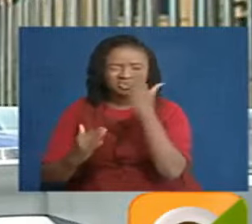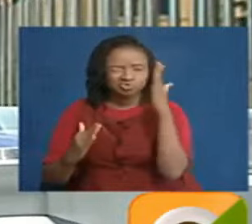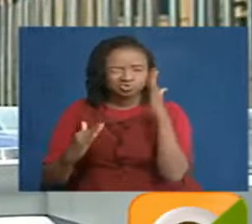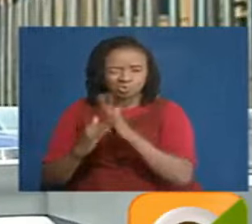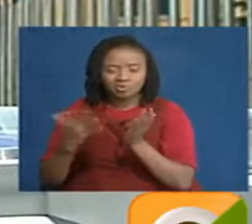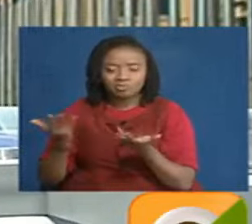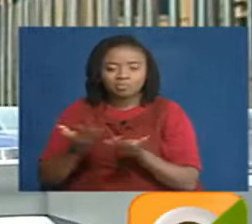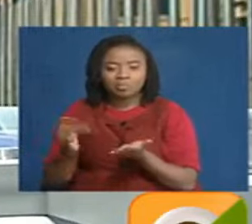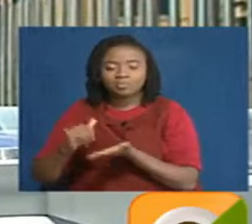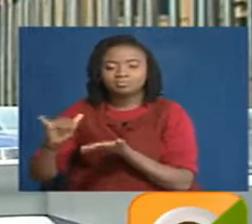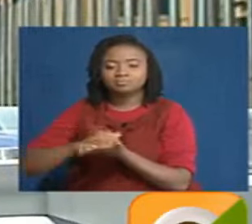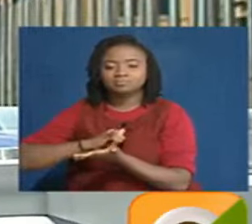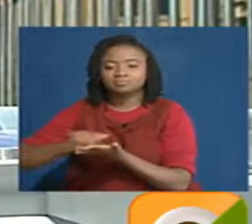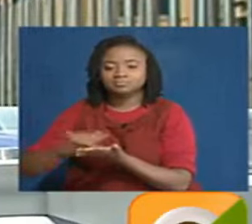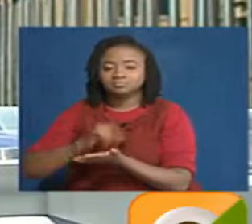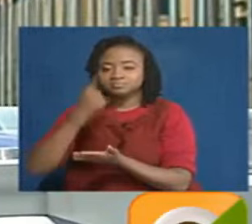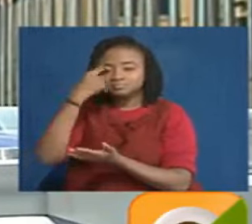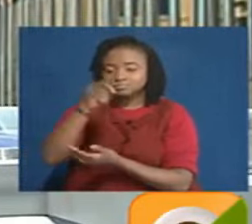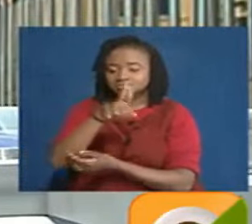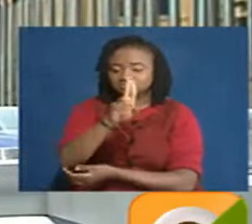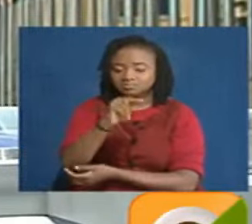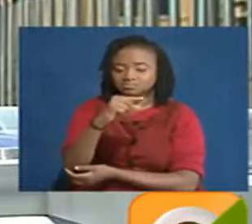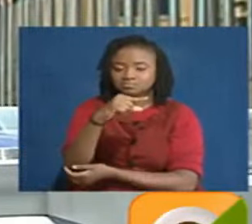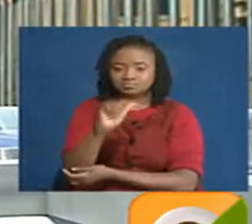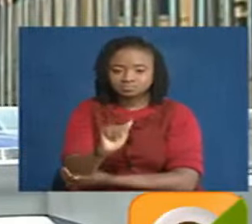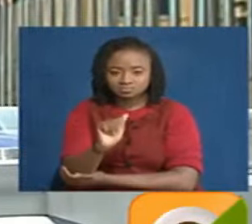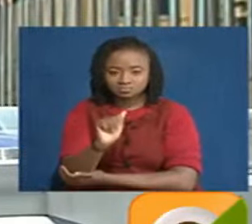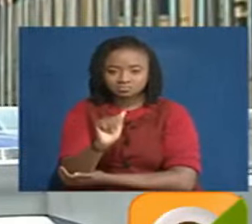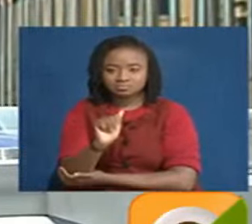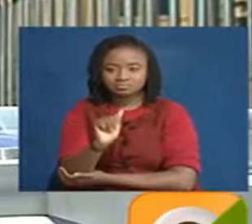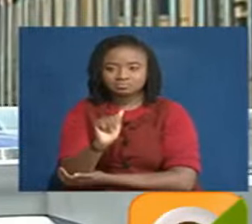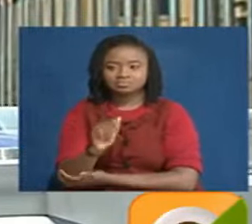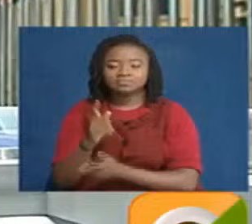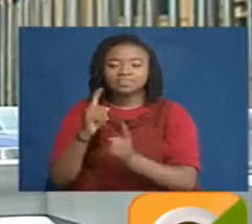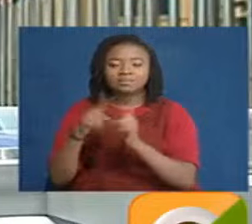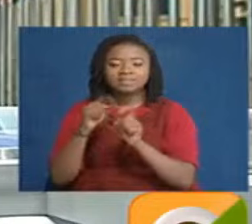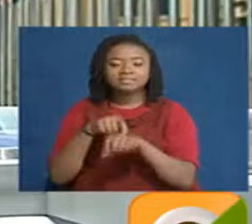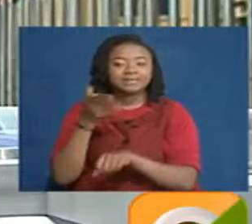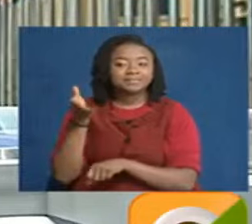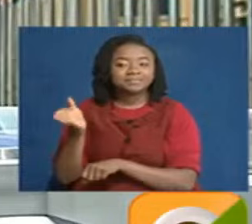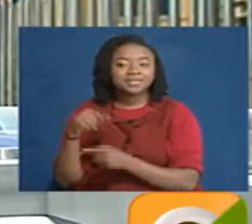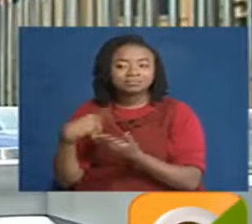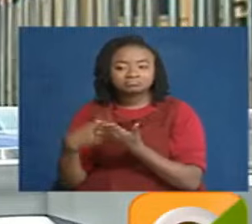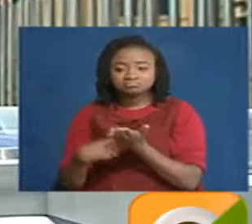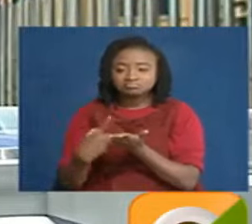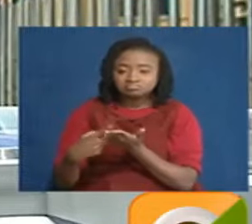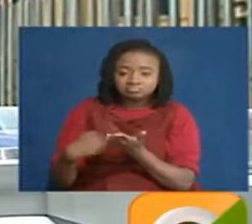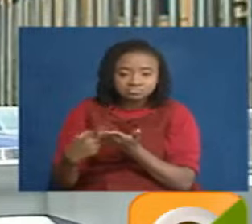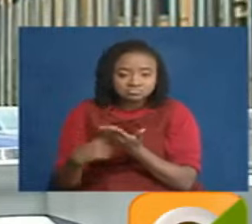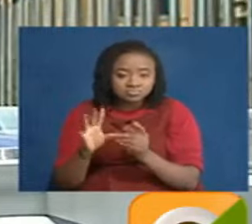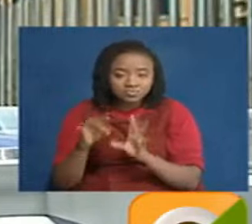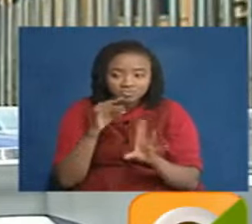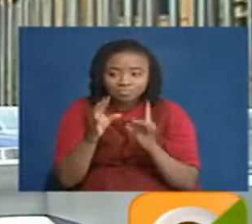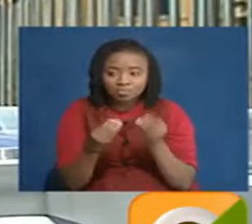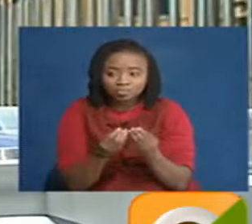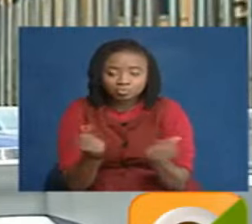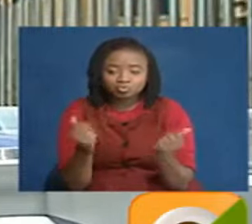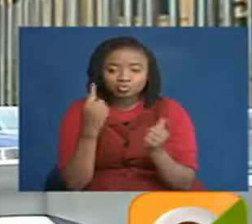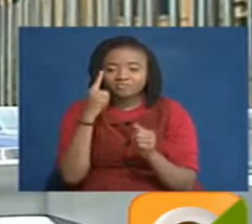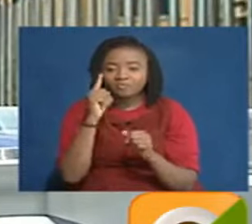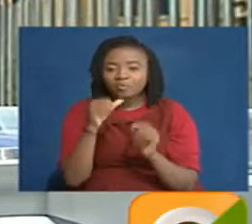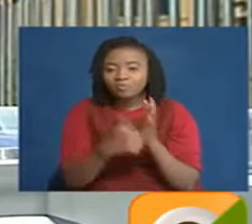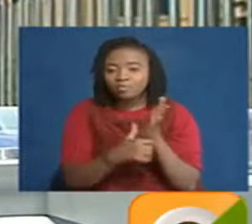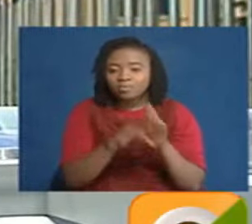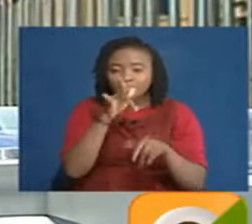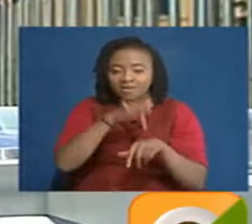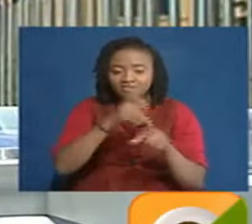for the annual General Assembly. But as they met to discuss and front solutions for the crises that confront continents,